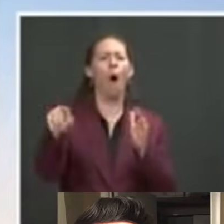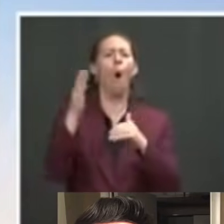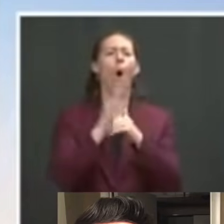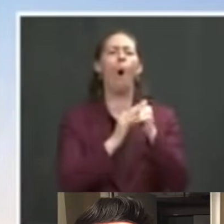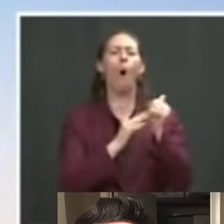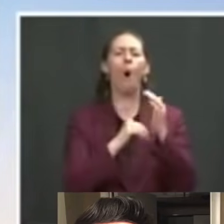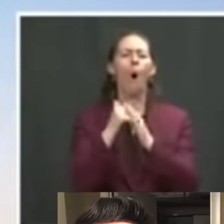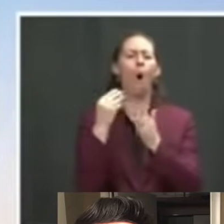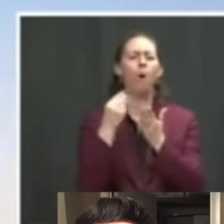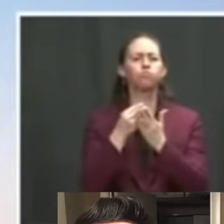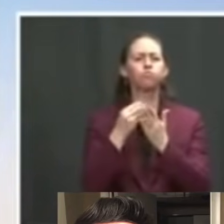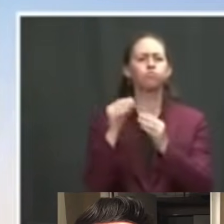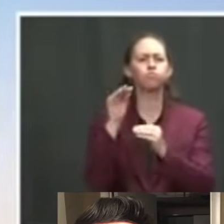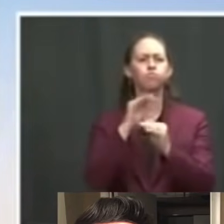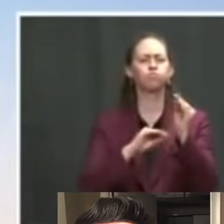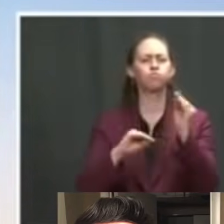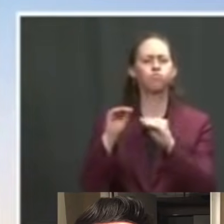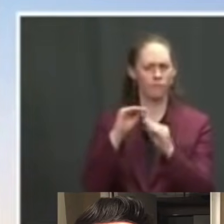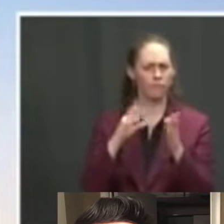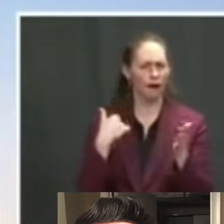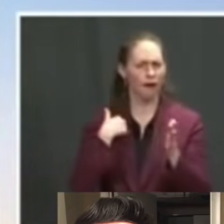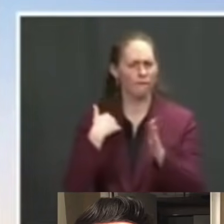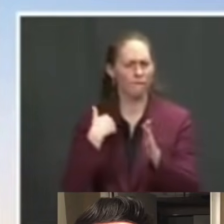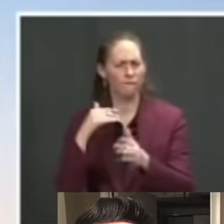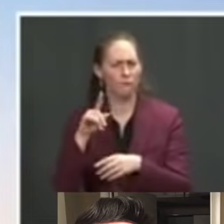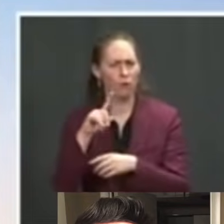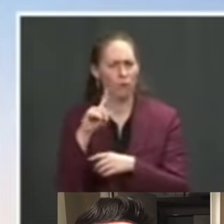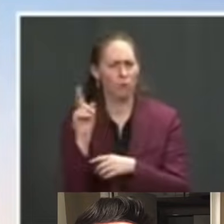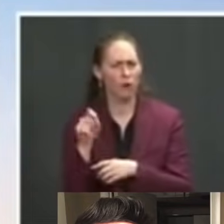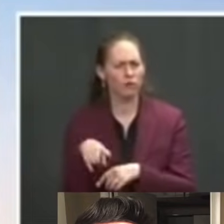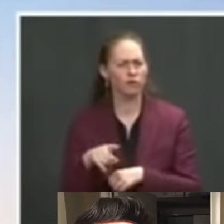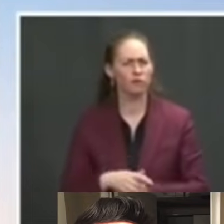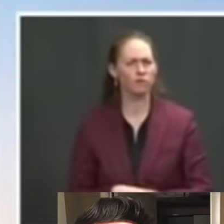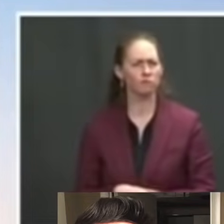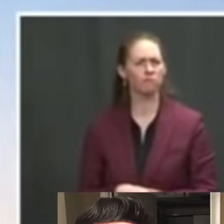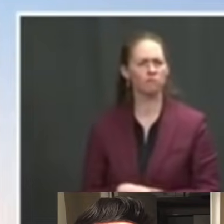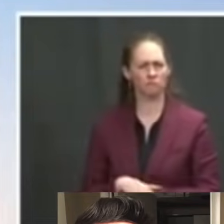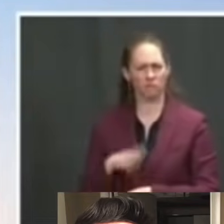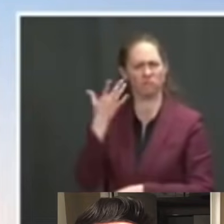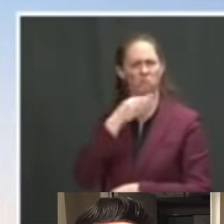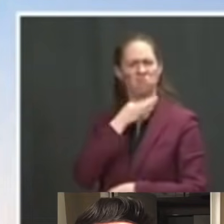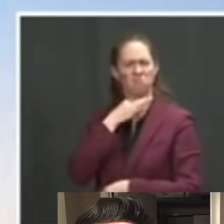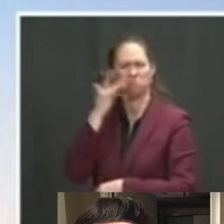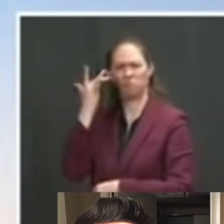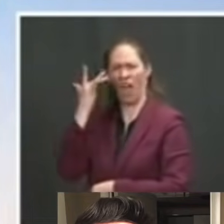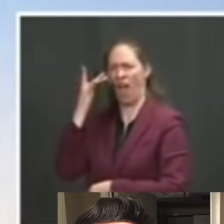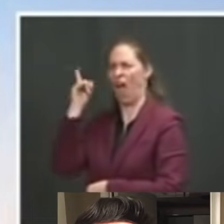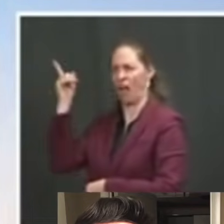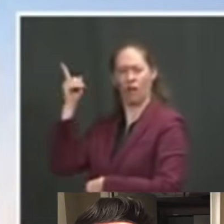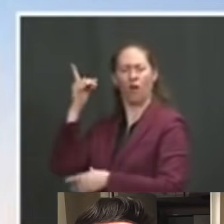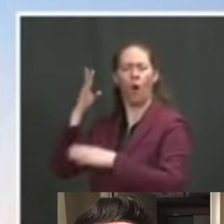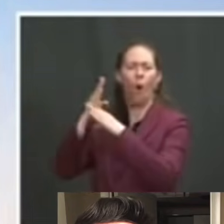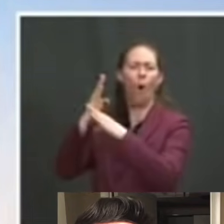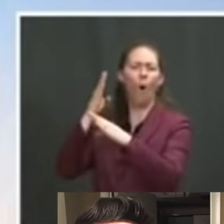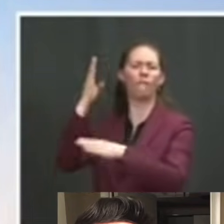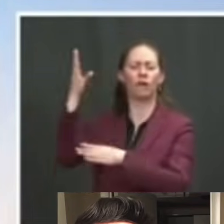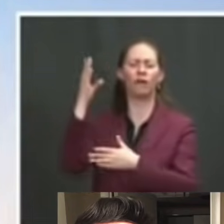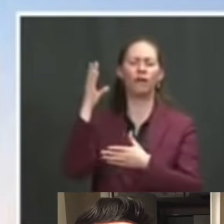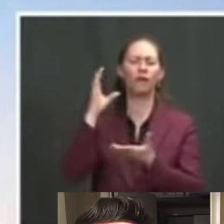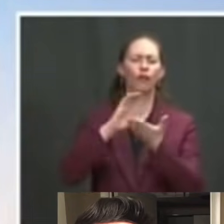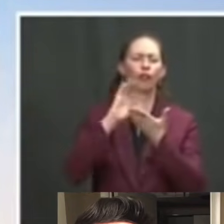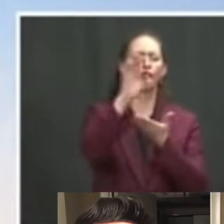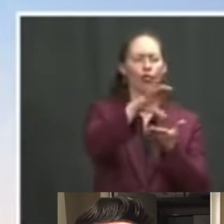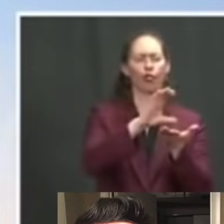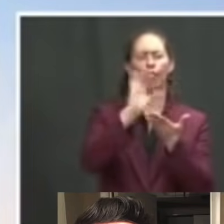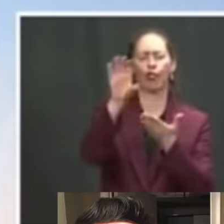overestimate how much money would be needed? California itself gets $42 billion out of the deal. Well, first let me say that the way that the